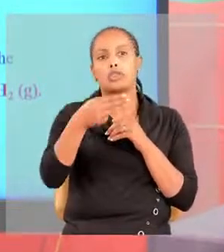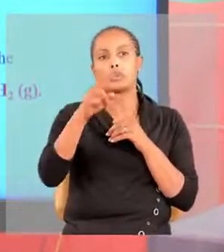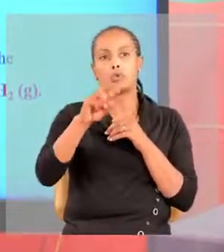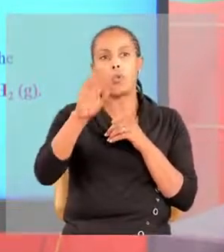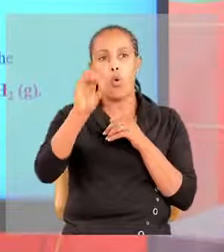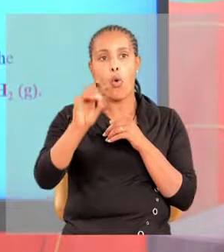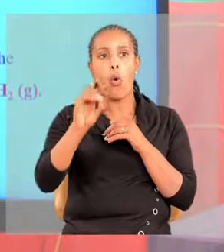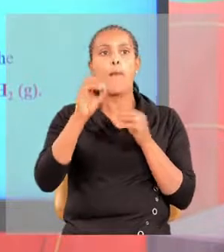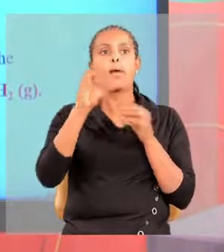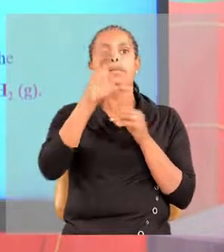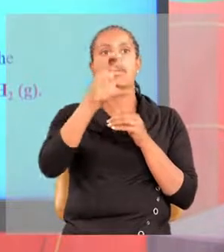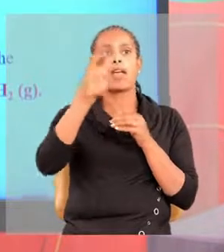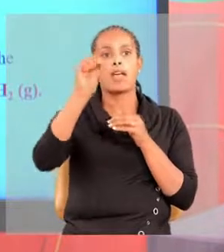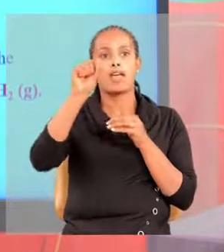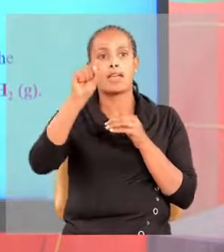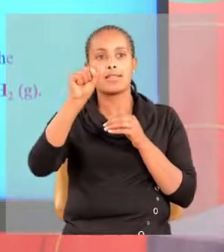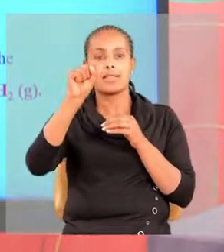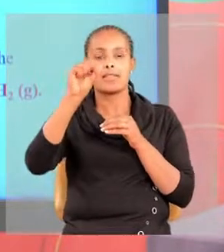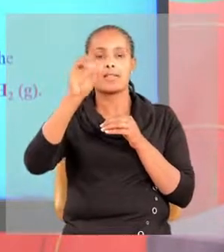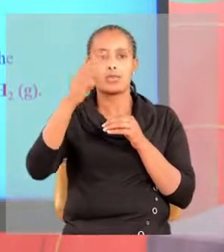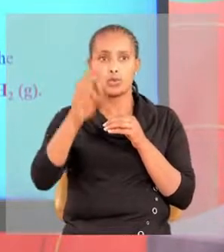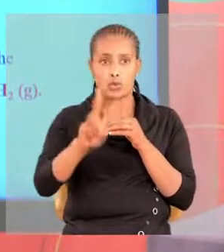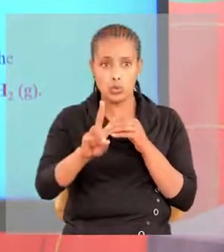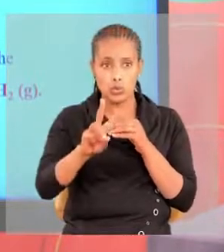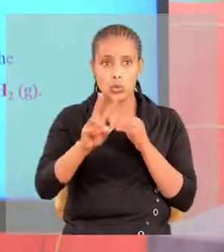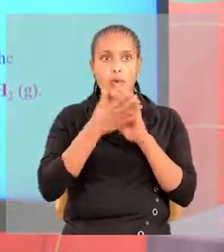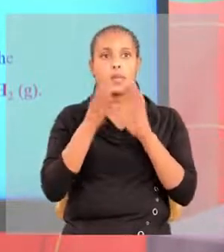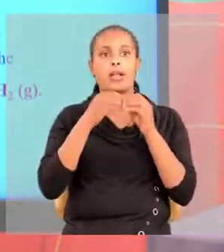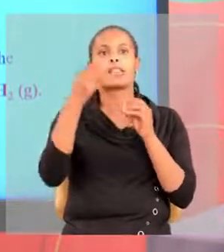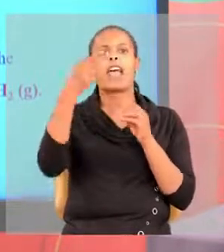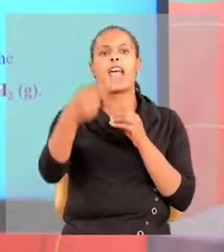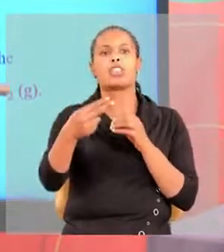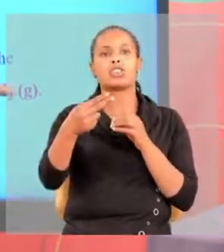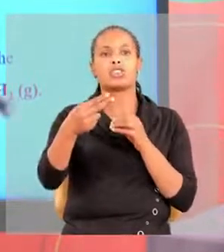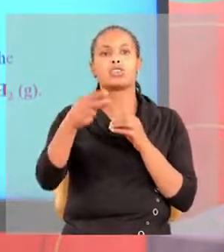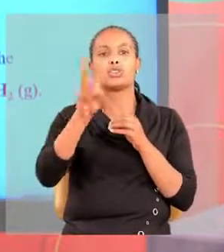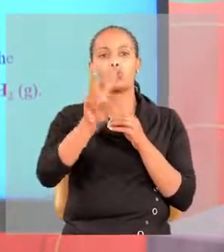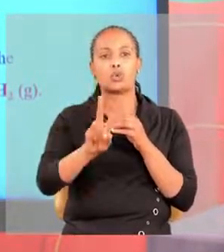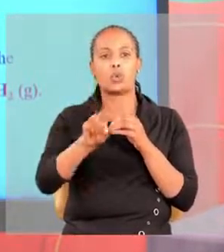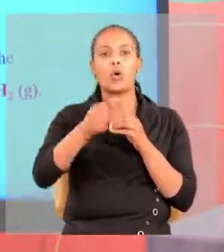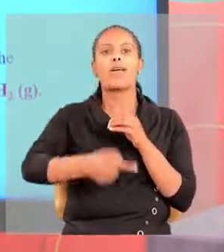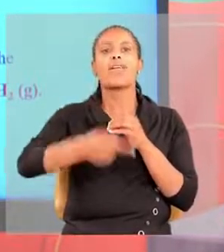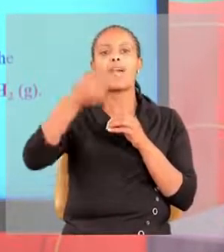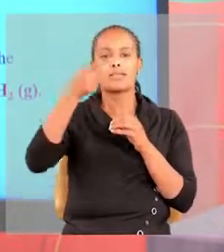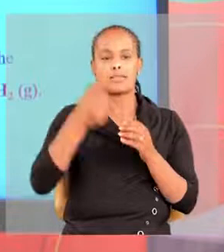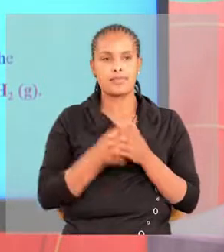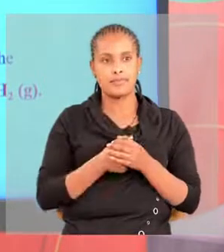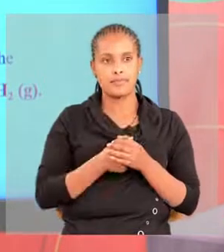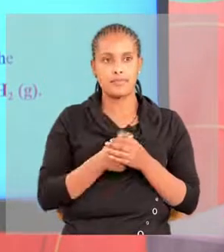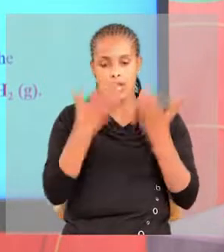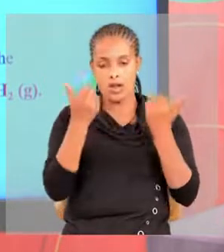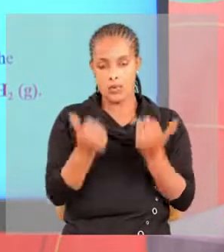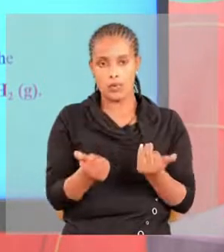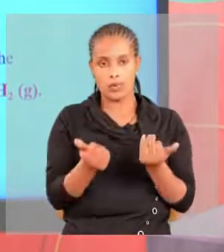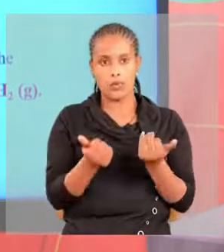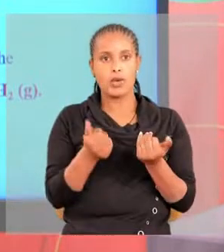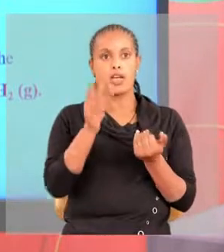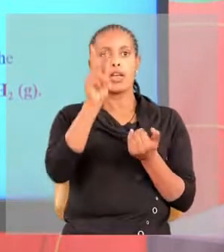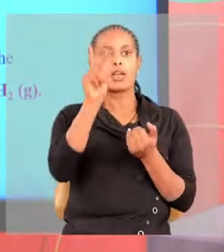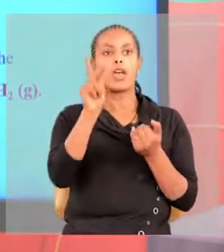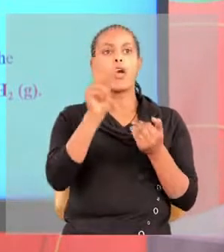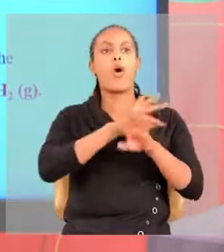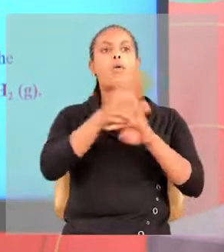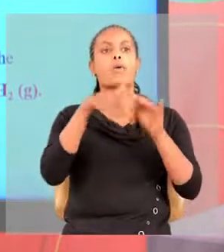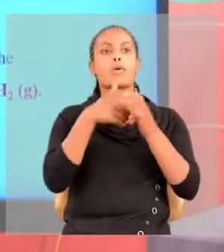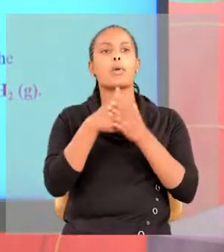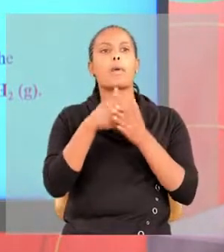plus 4H2 minus 3H2 gas is H2 gas. Now K overall is